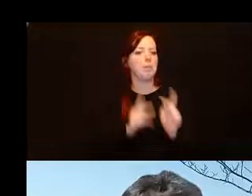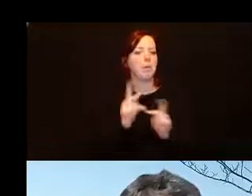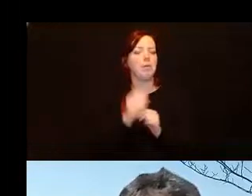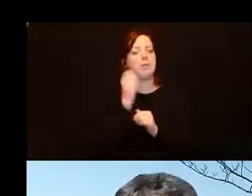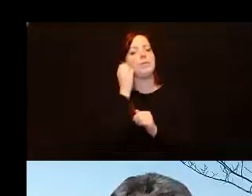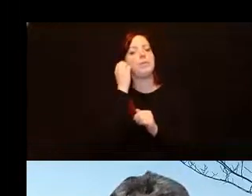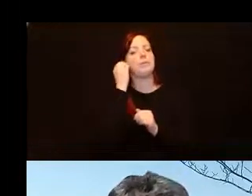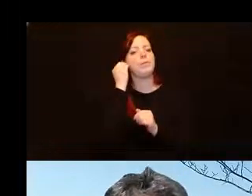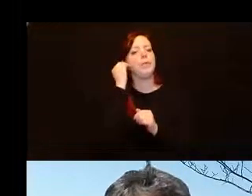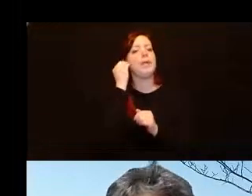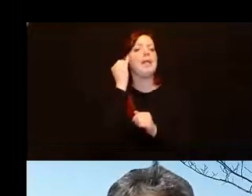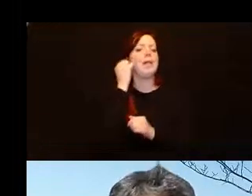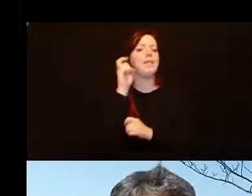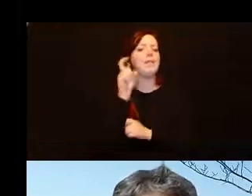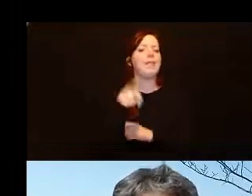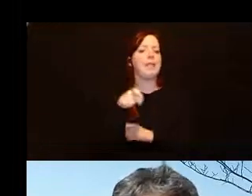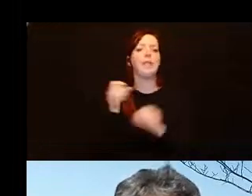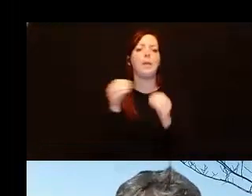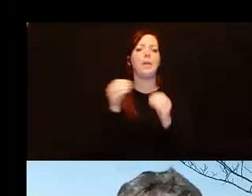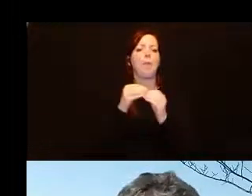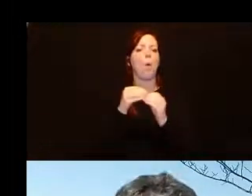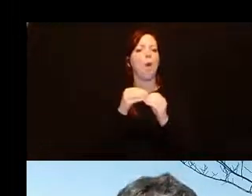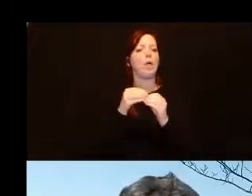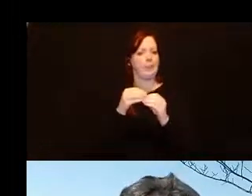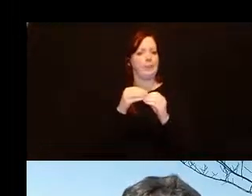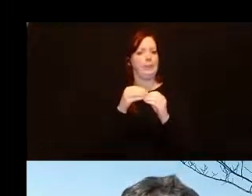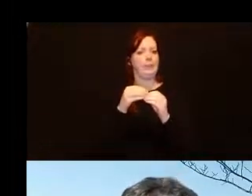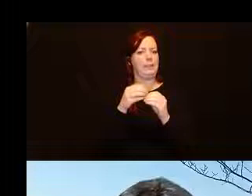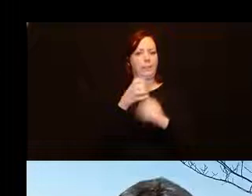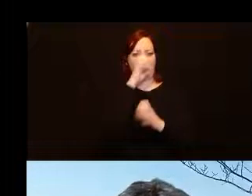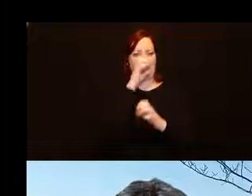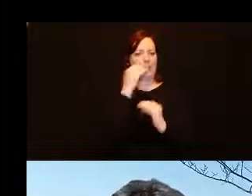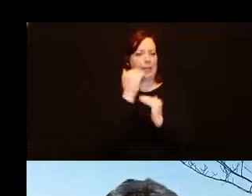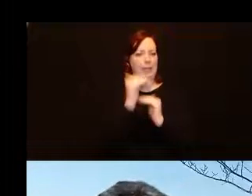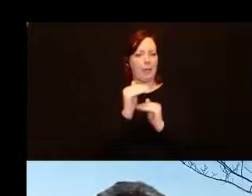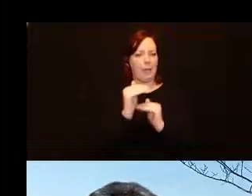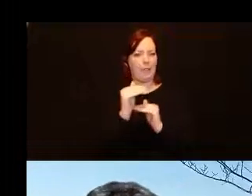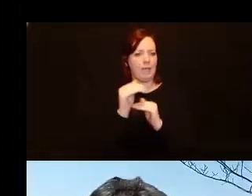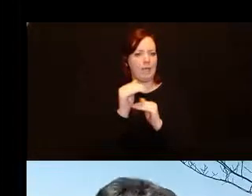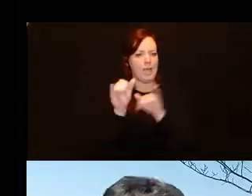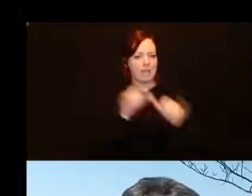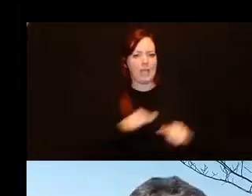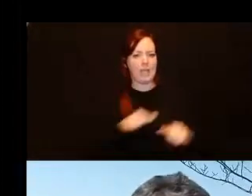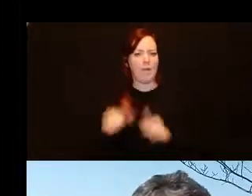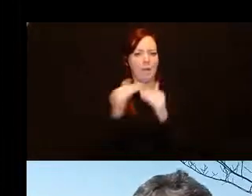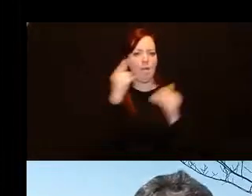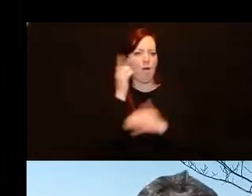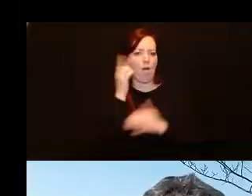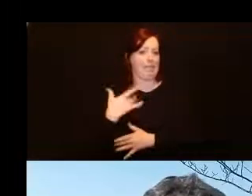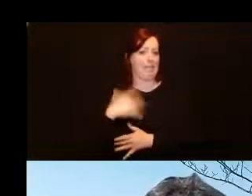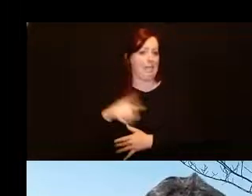make it more stringent, then the standard level for sensitive ears, for example, children, will